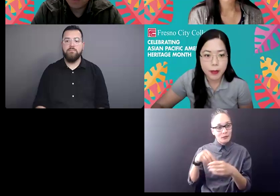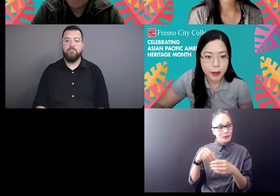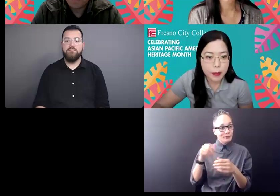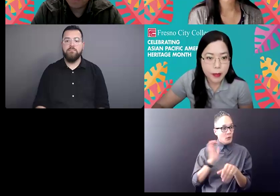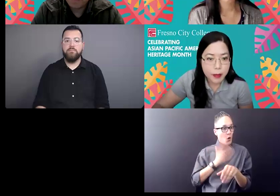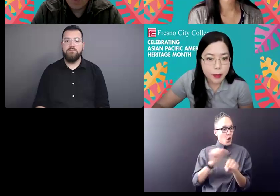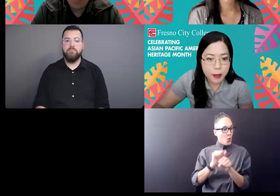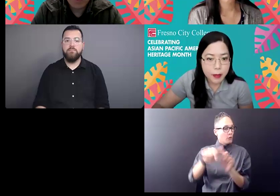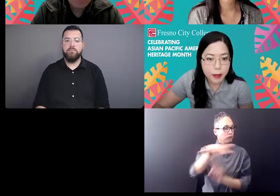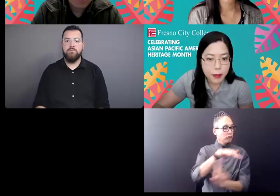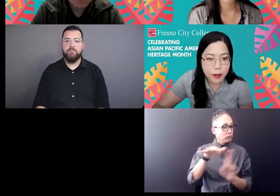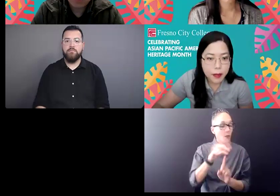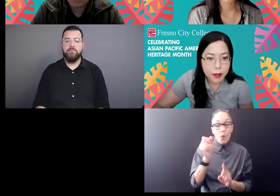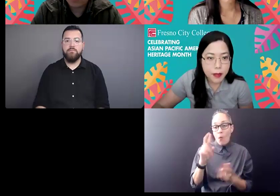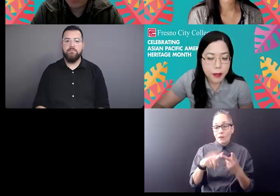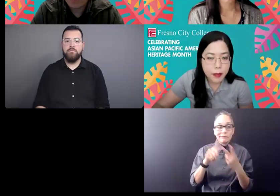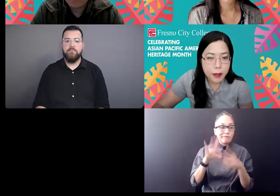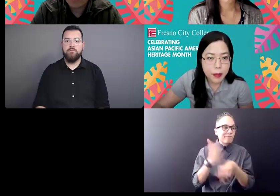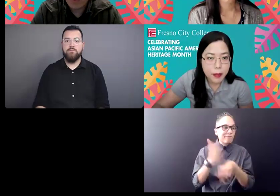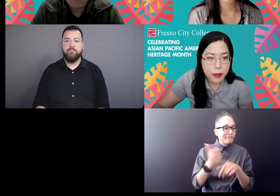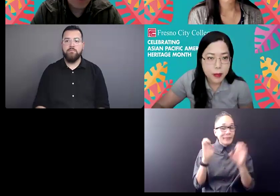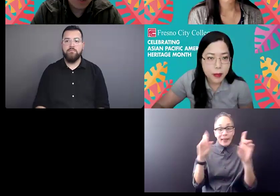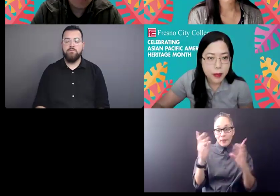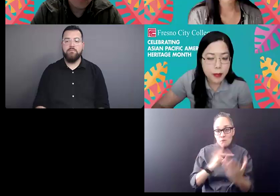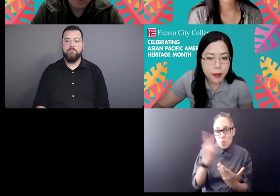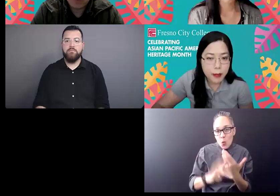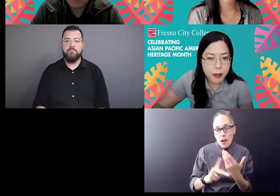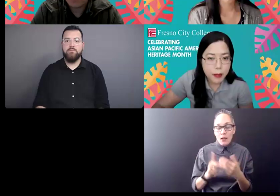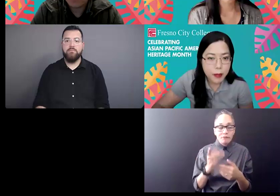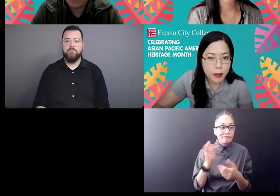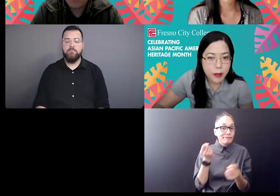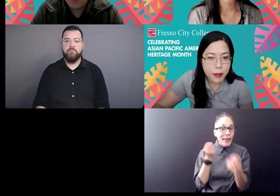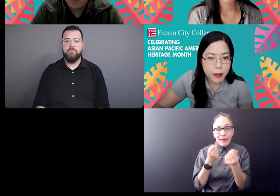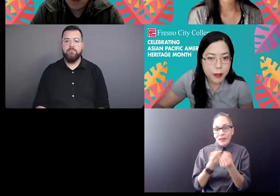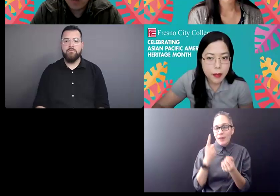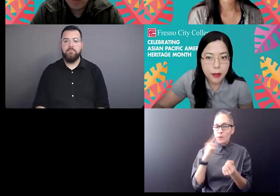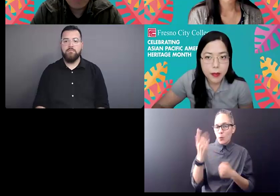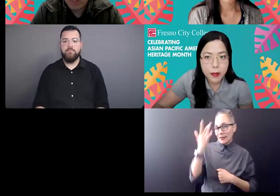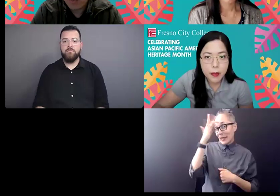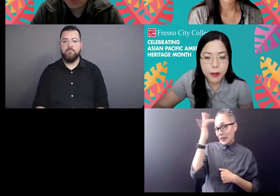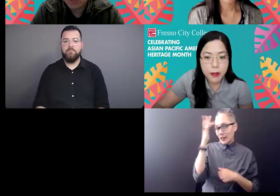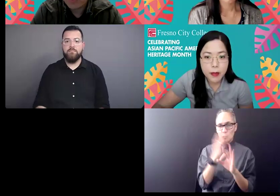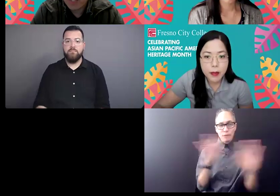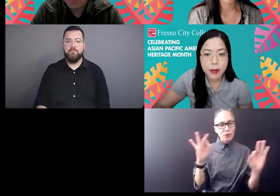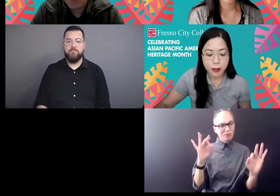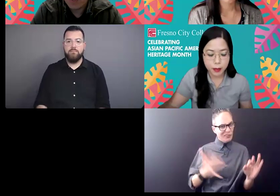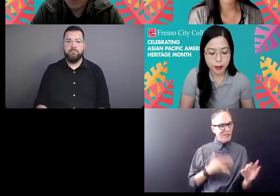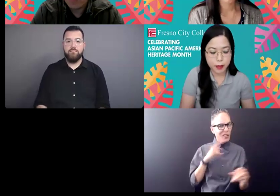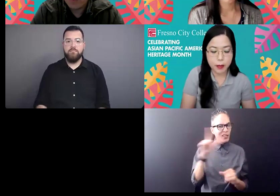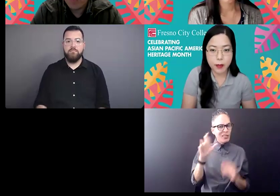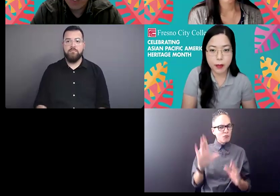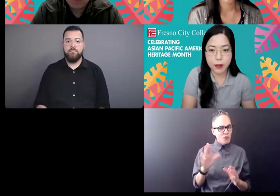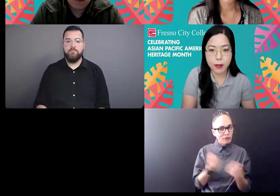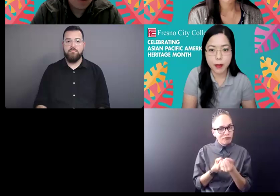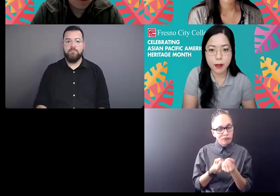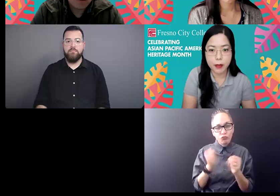workforce, organizing educational programs or advocating for intellectual freedom, I believe that librarianship has allowed me to make a